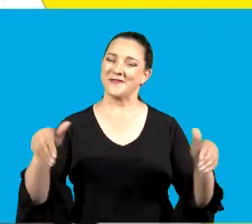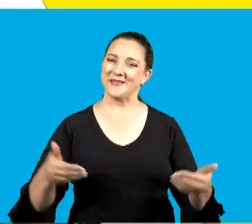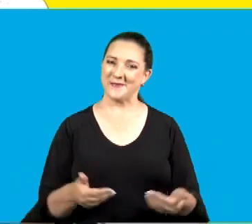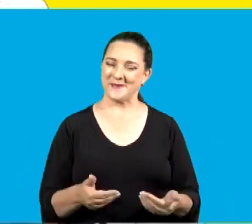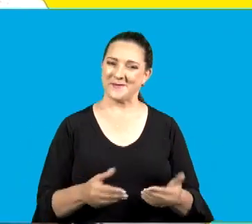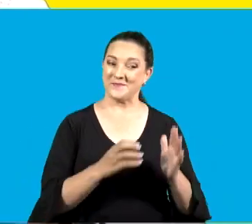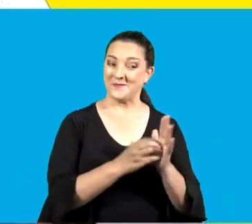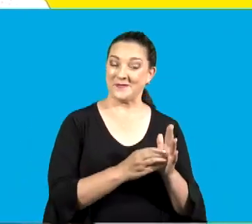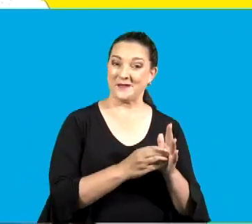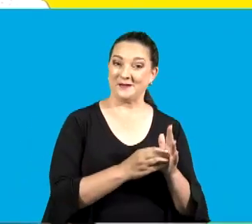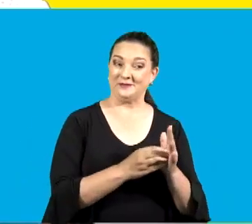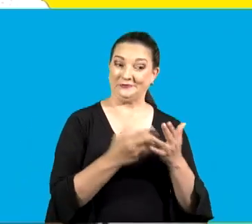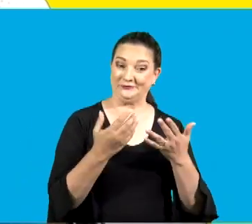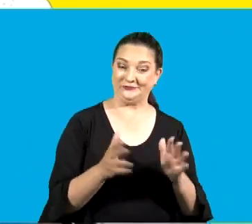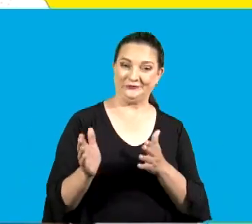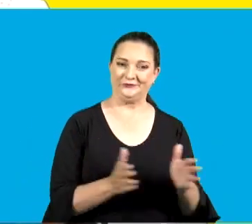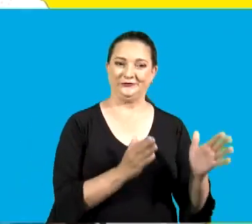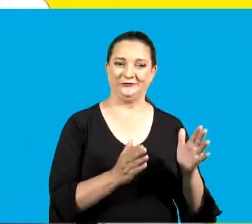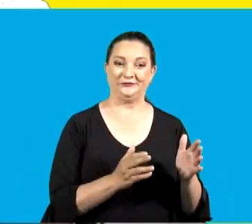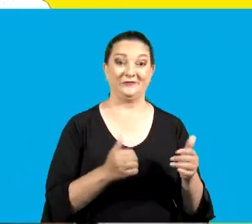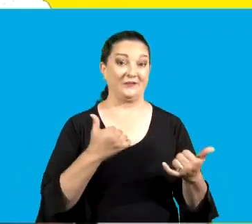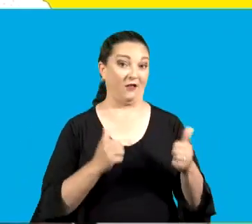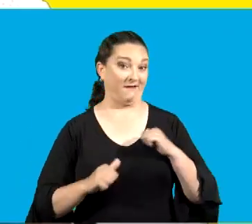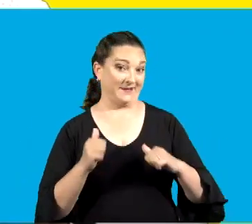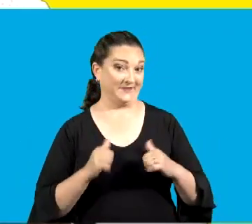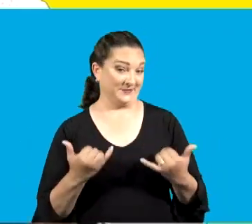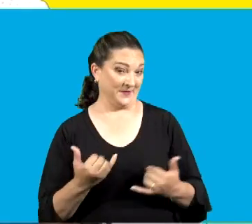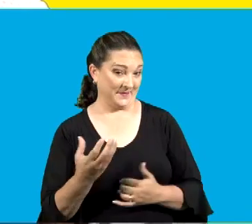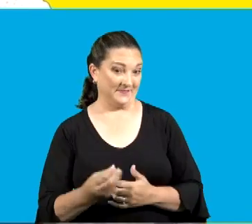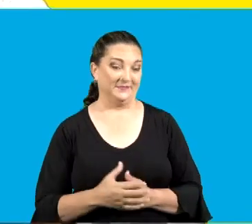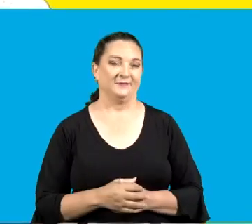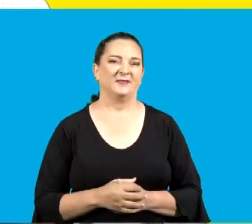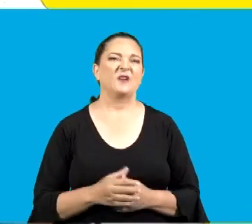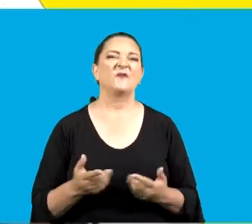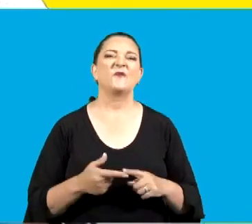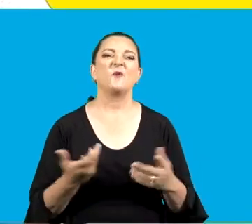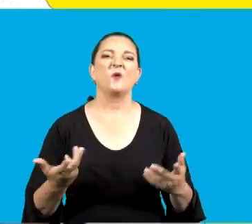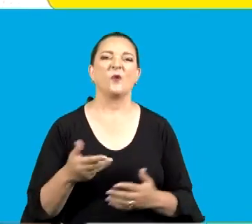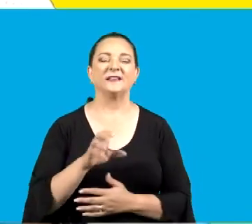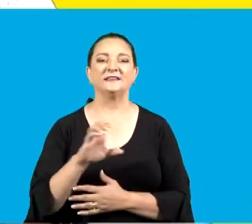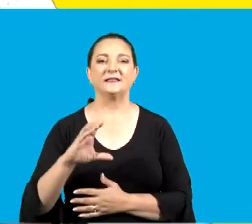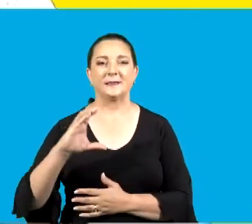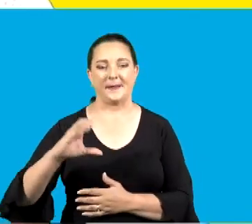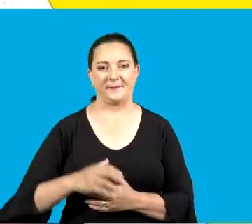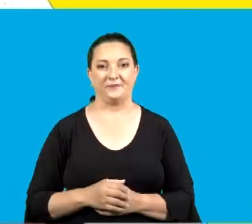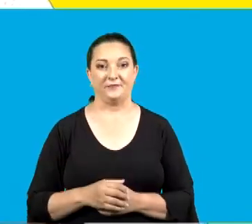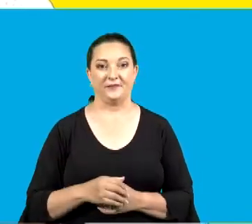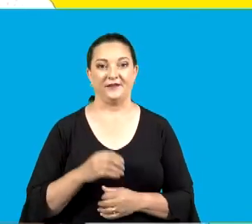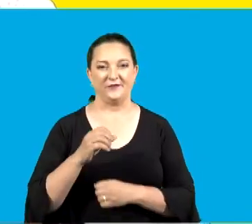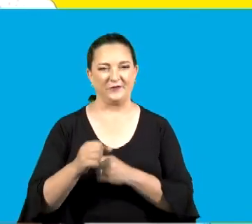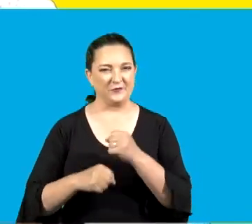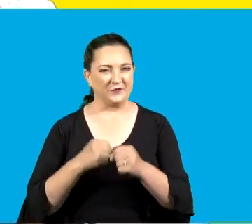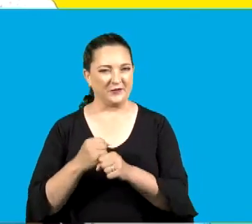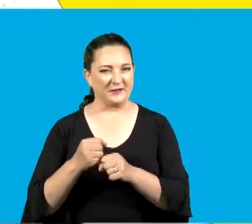Welcome back from the ad break. I now have another activity with me here, which is from the Eastern Cape prelim for the year